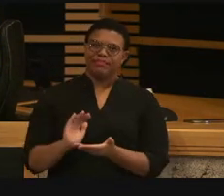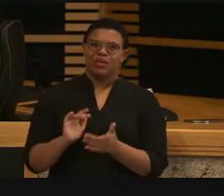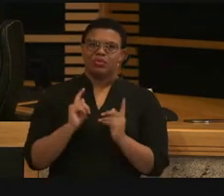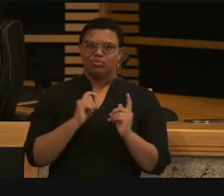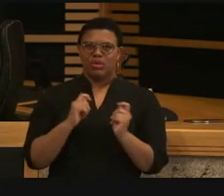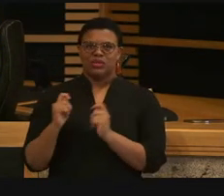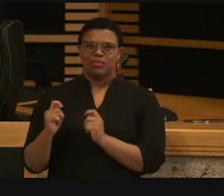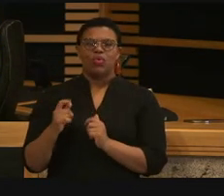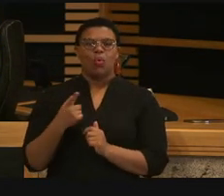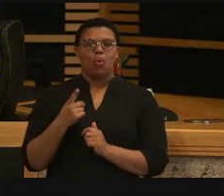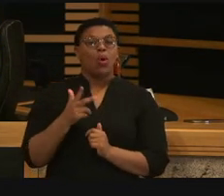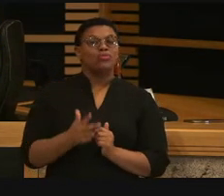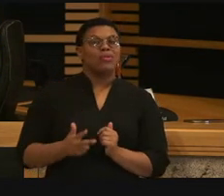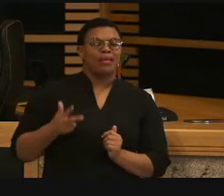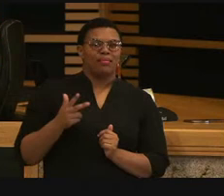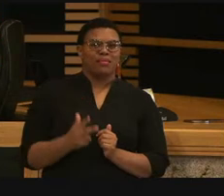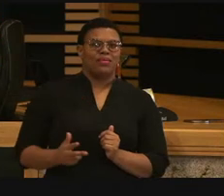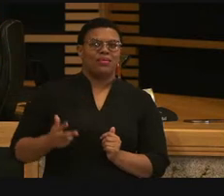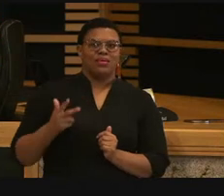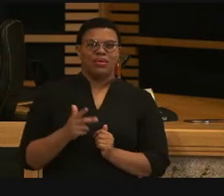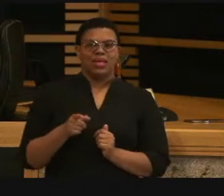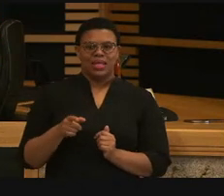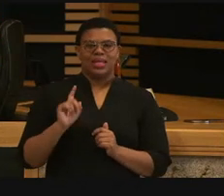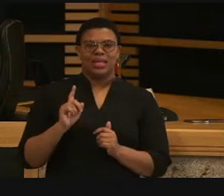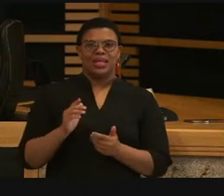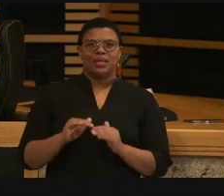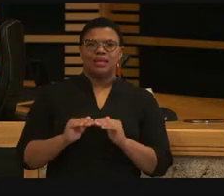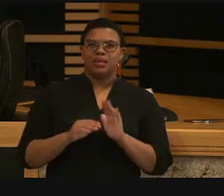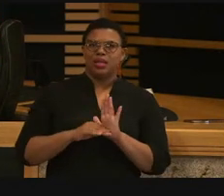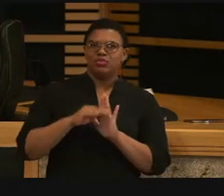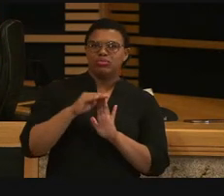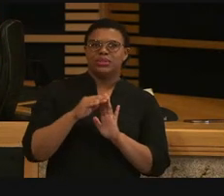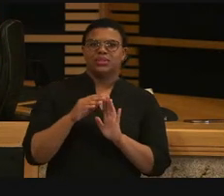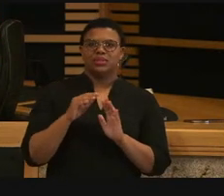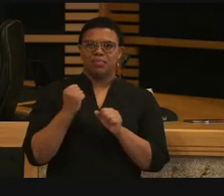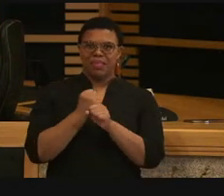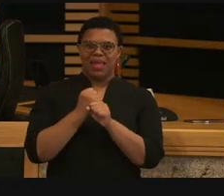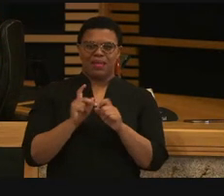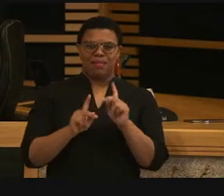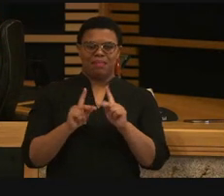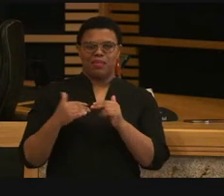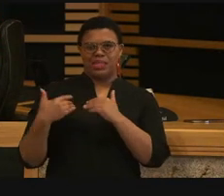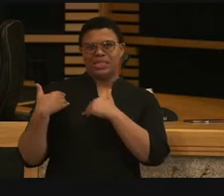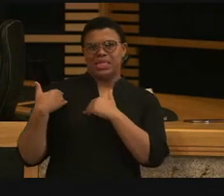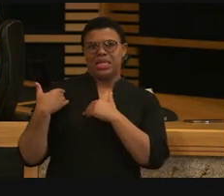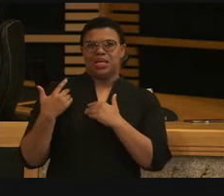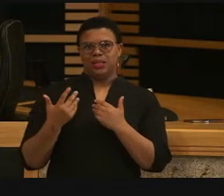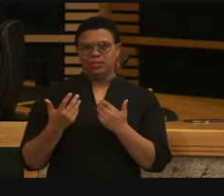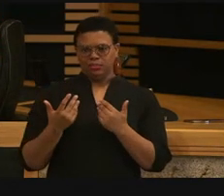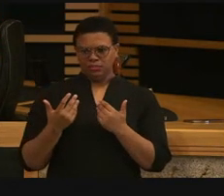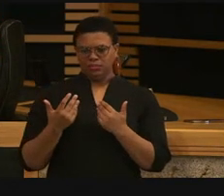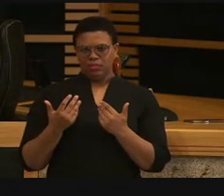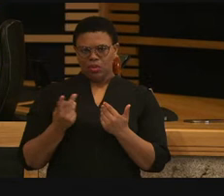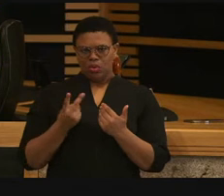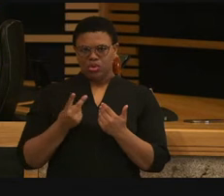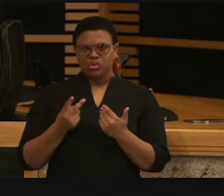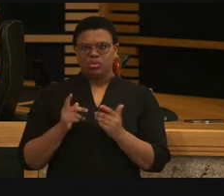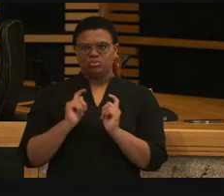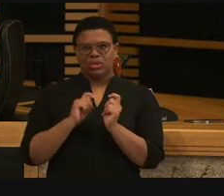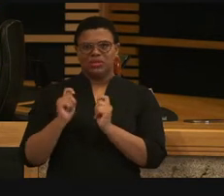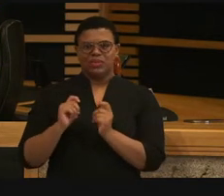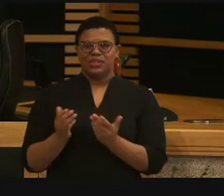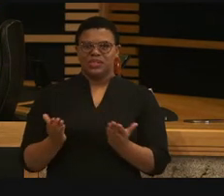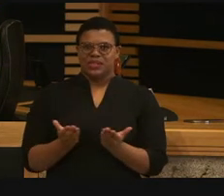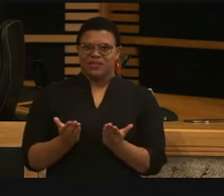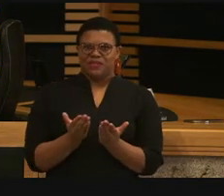cost, increased the safety and reliability of transport services, and consequently stimulate